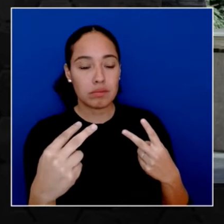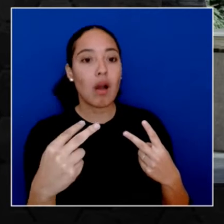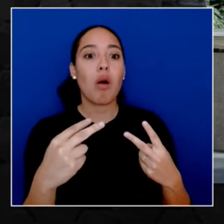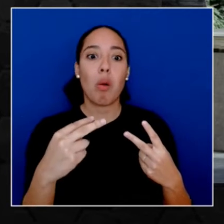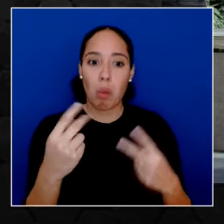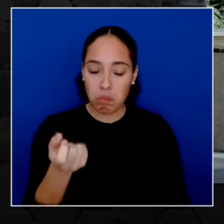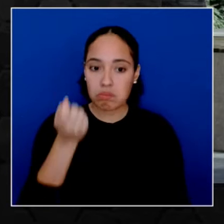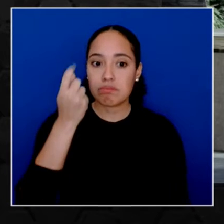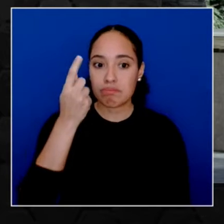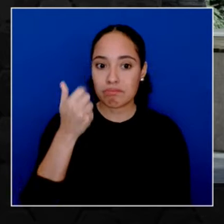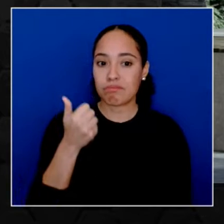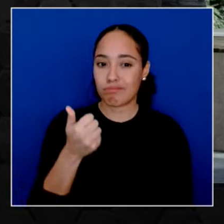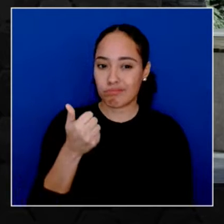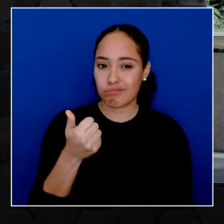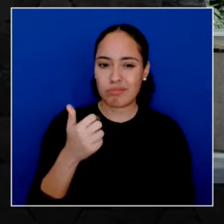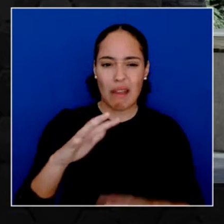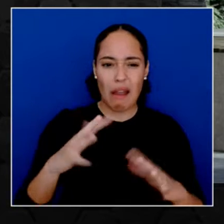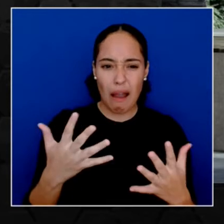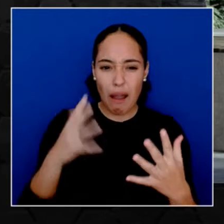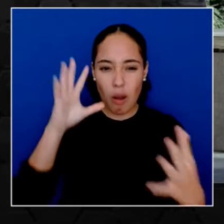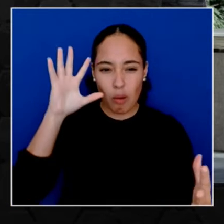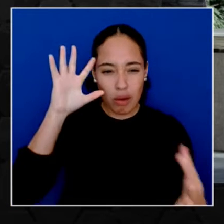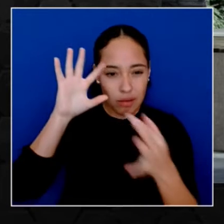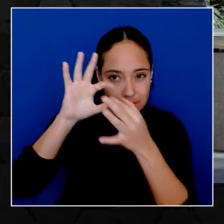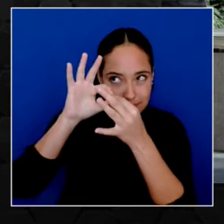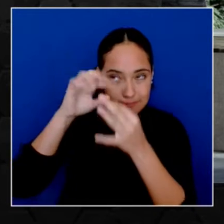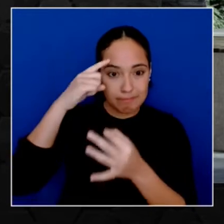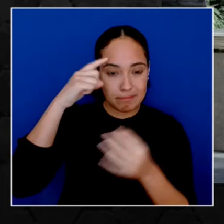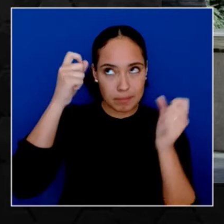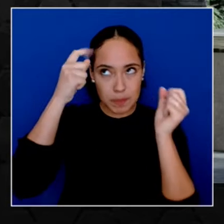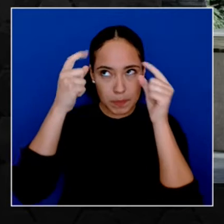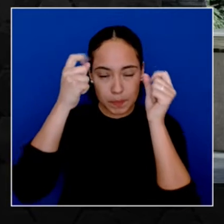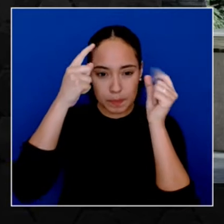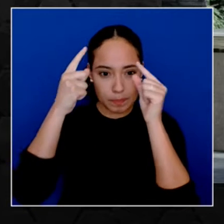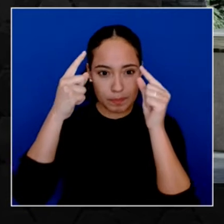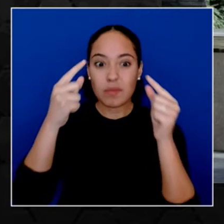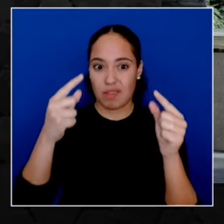brain, or when it comes to deep fake or